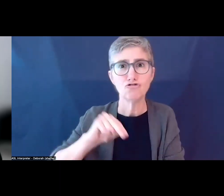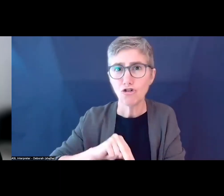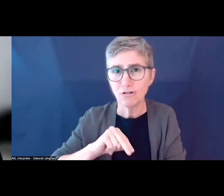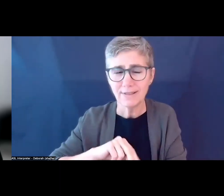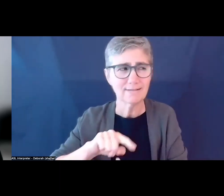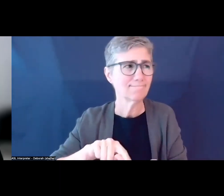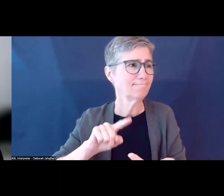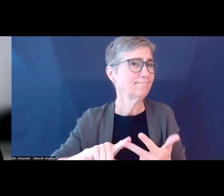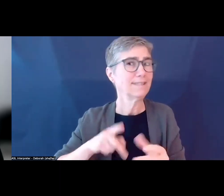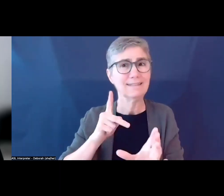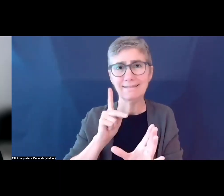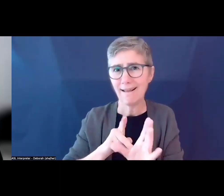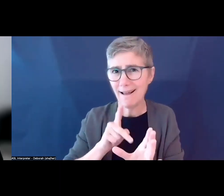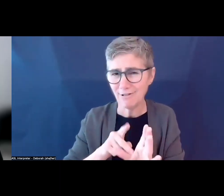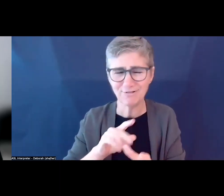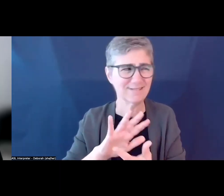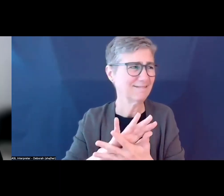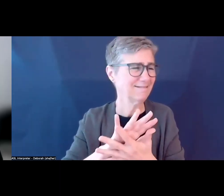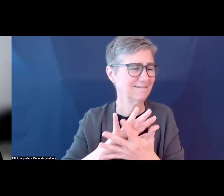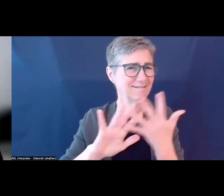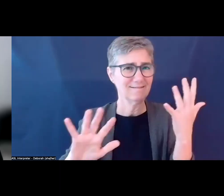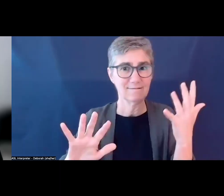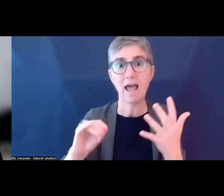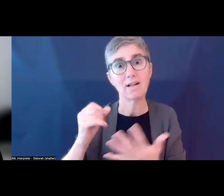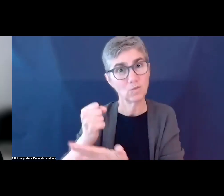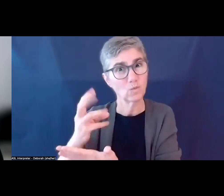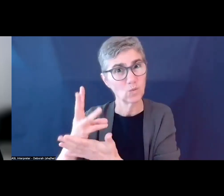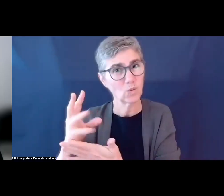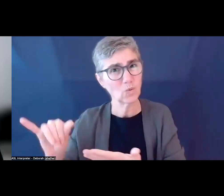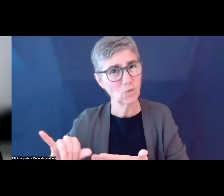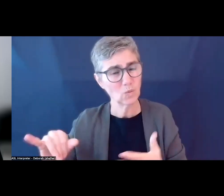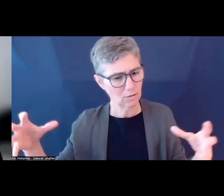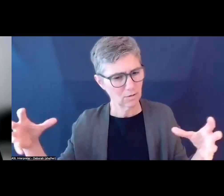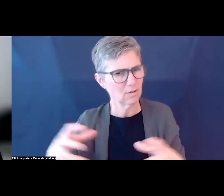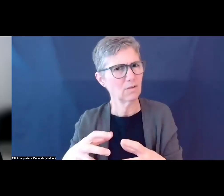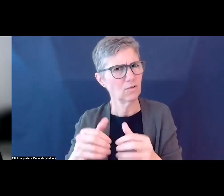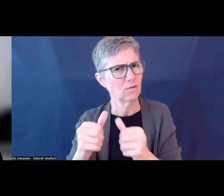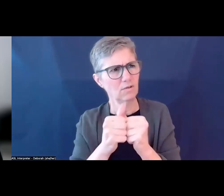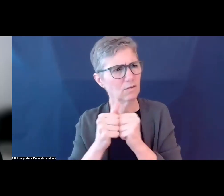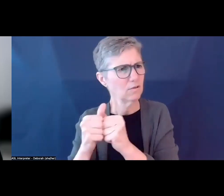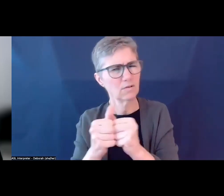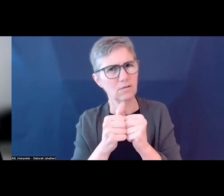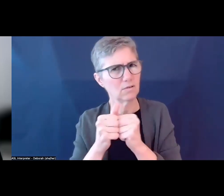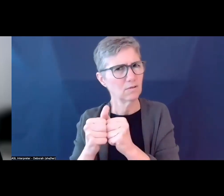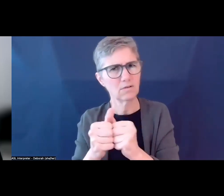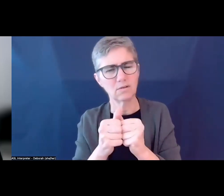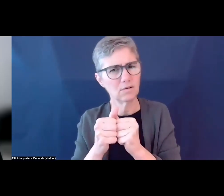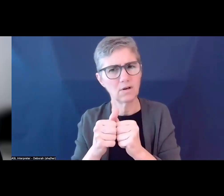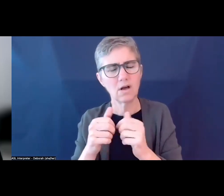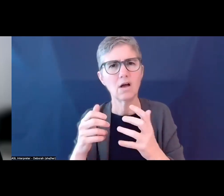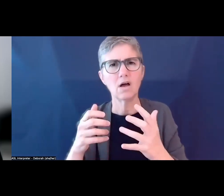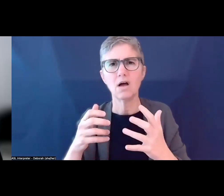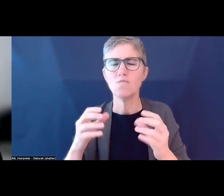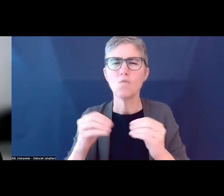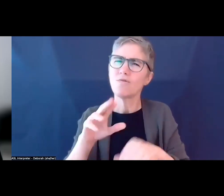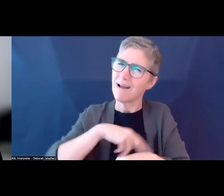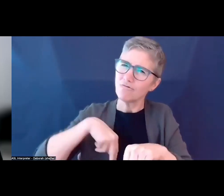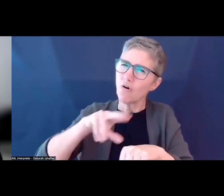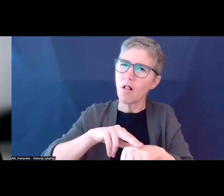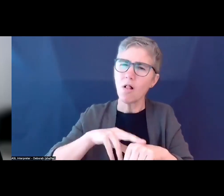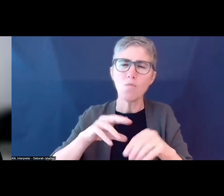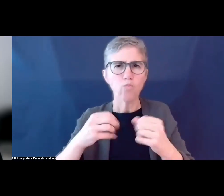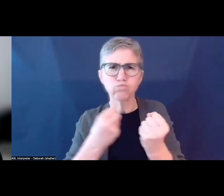psychiatrists, and as well as the social workers. It made us collab and feel more natural and